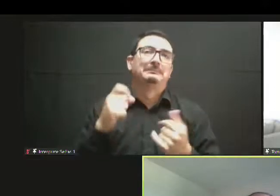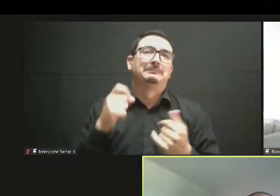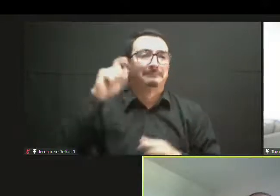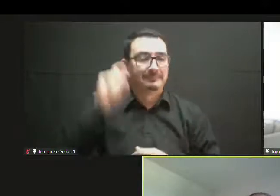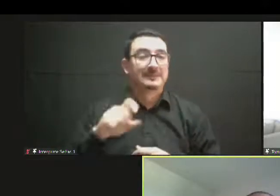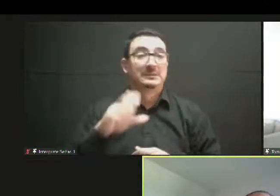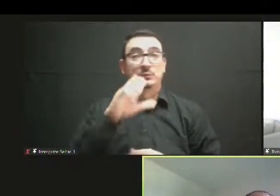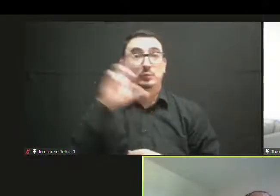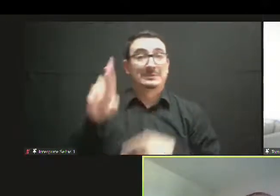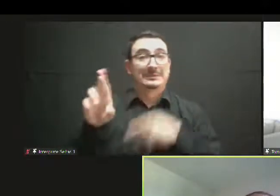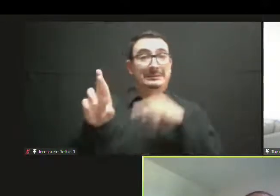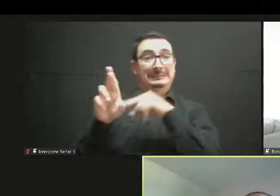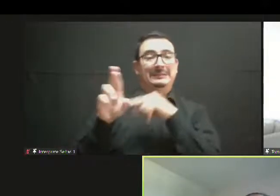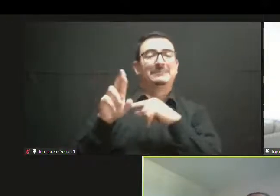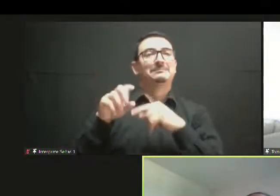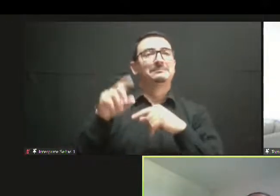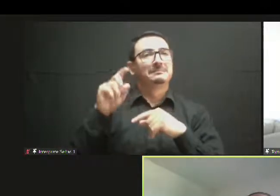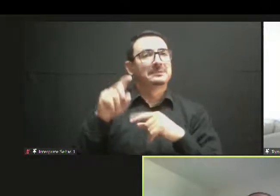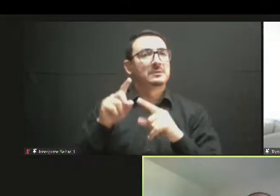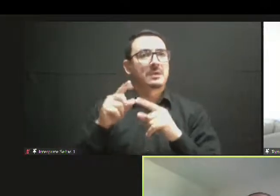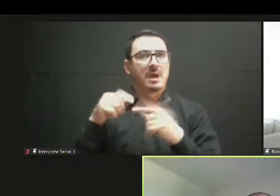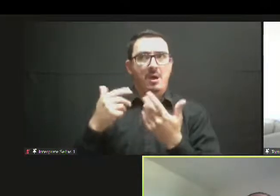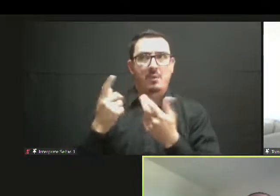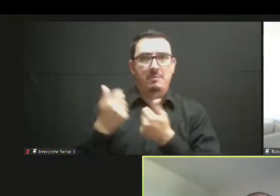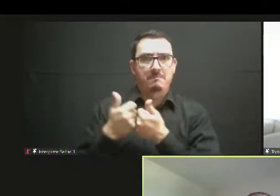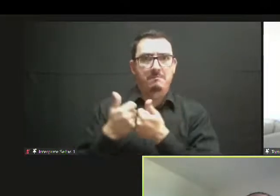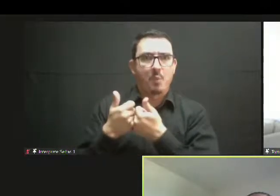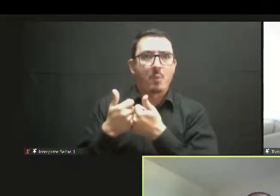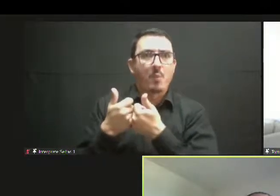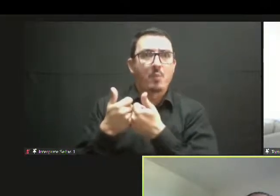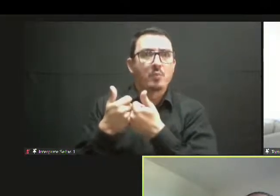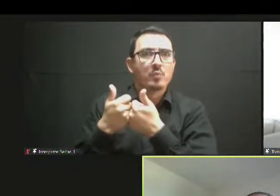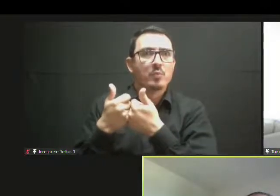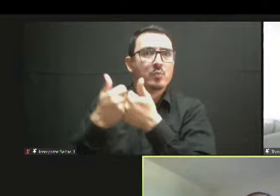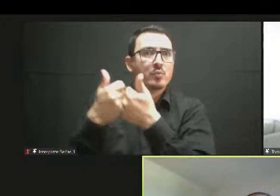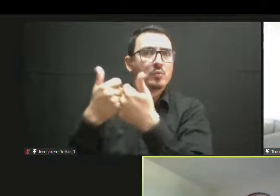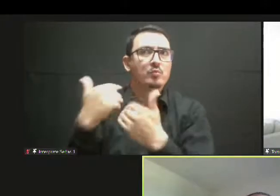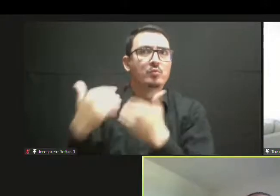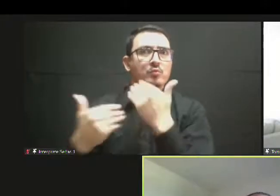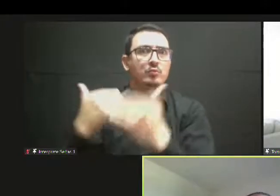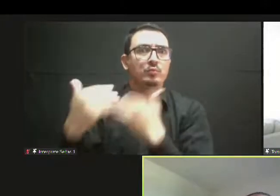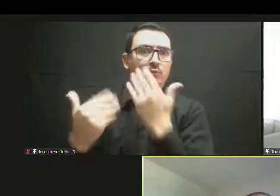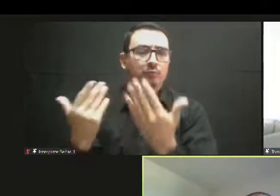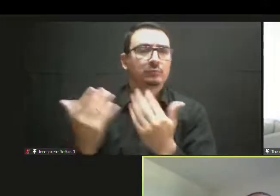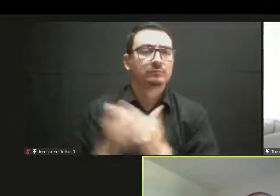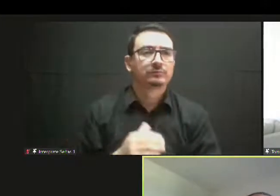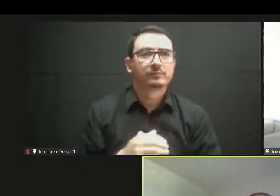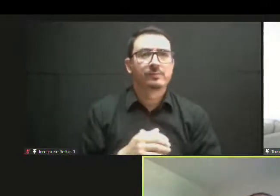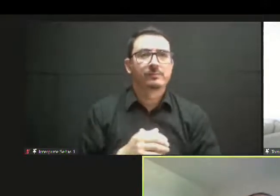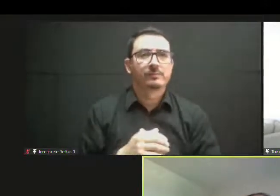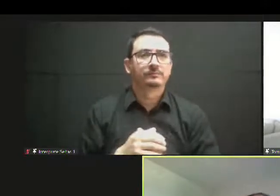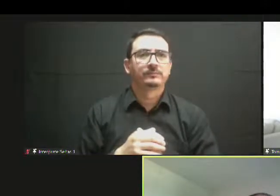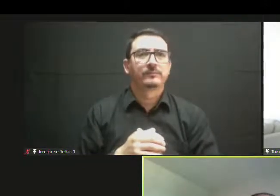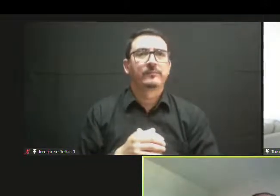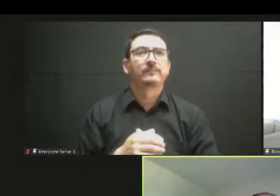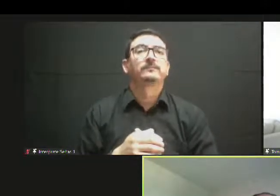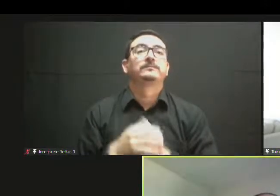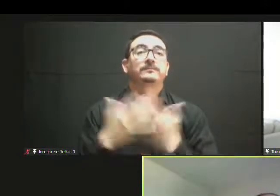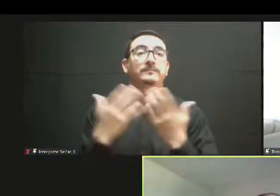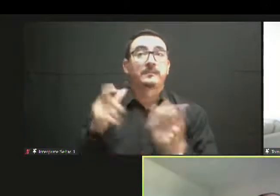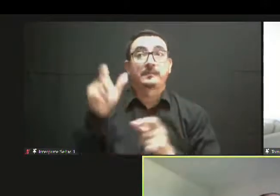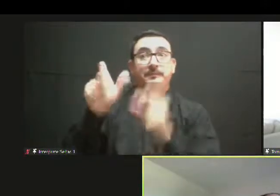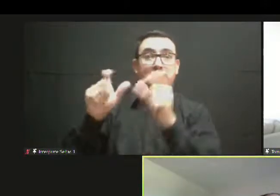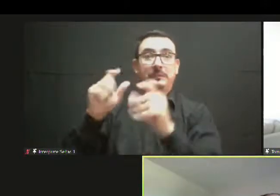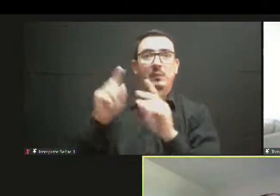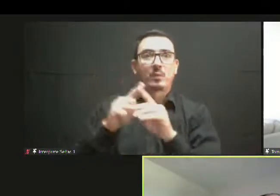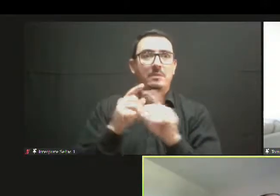of investment and talent demand in the last year. We are now conceived by many of our